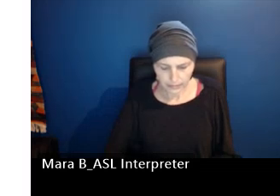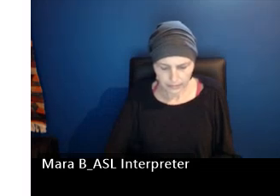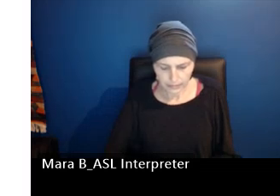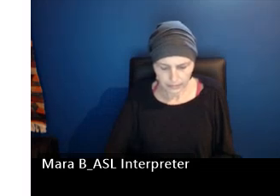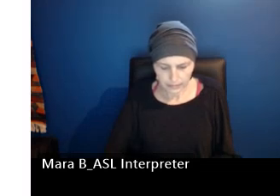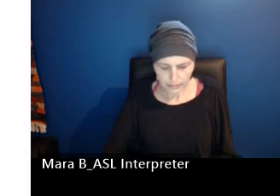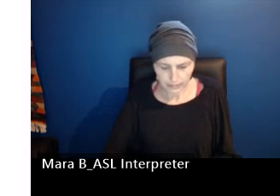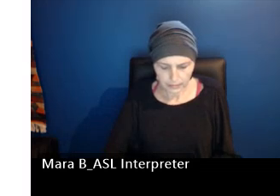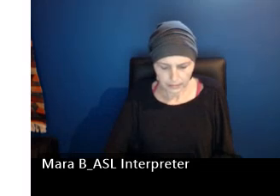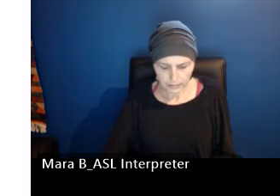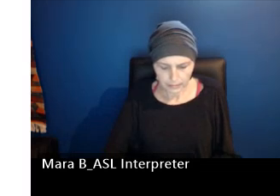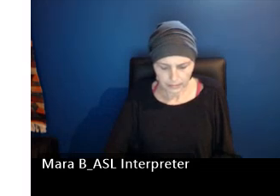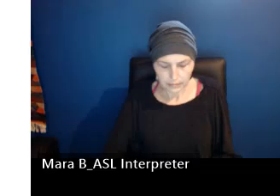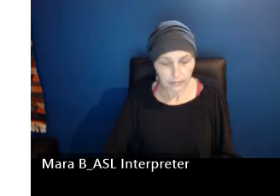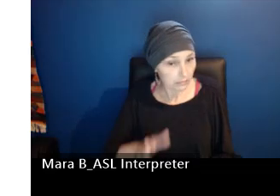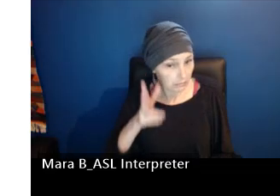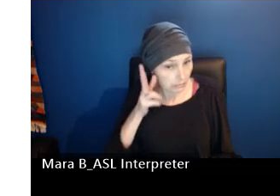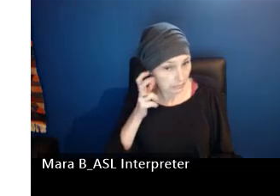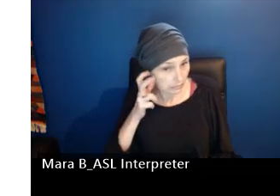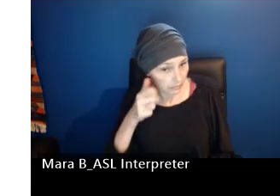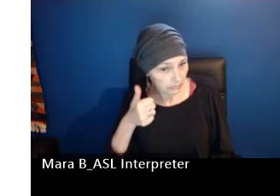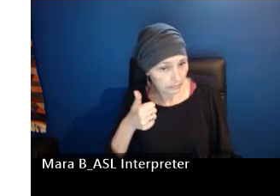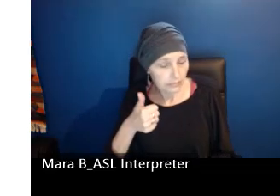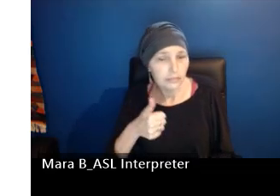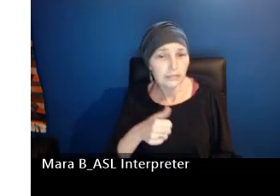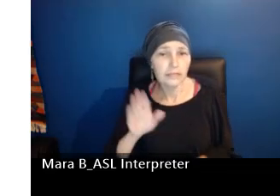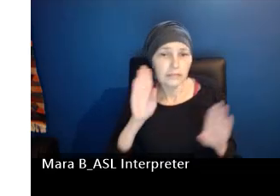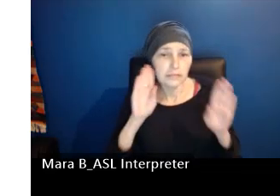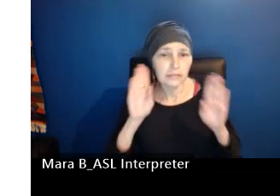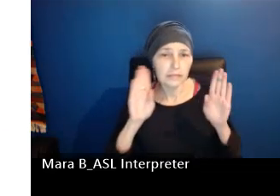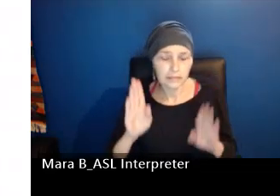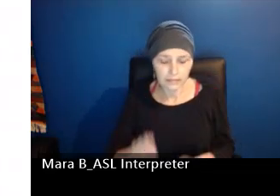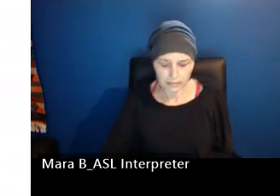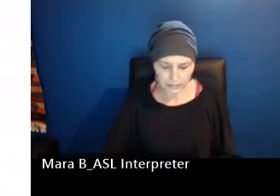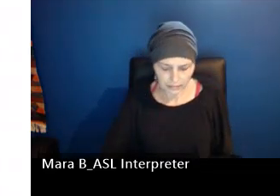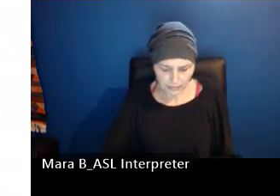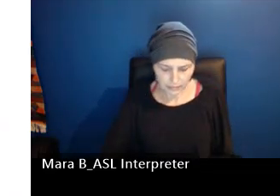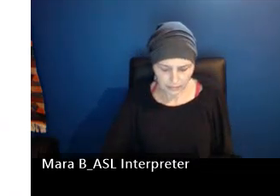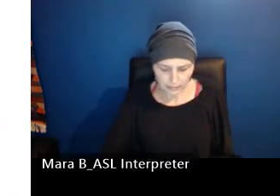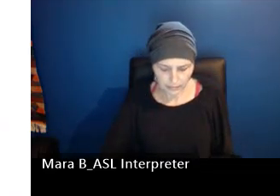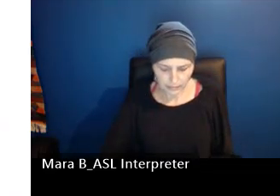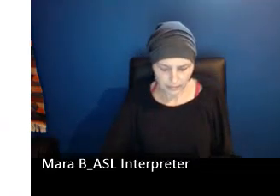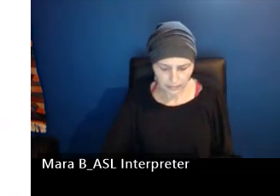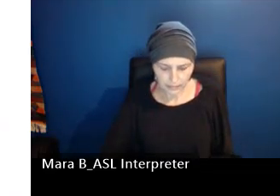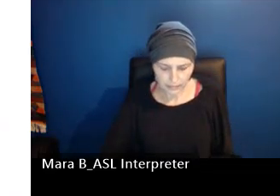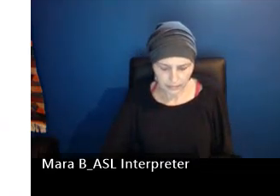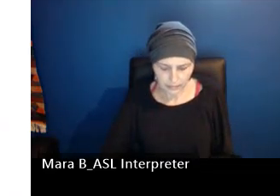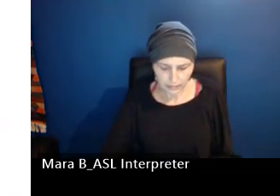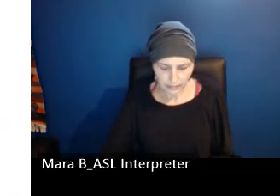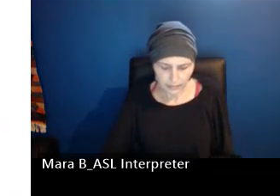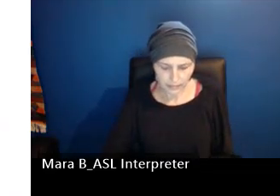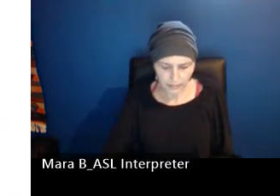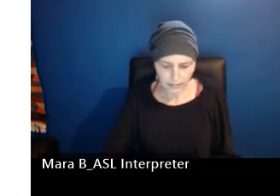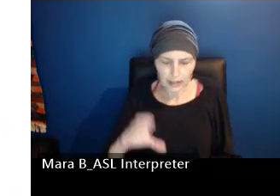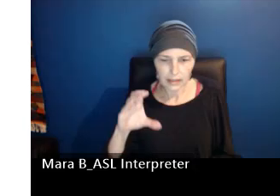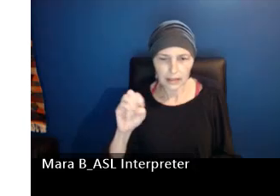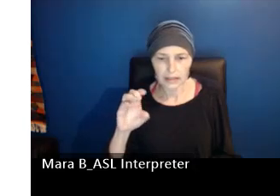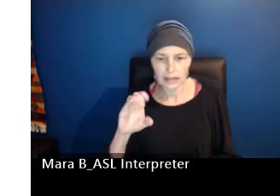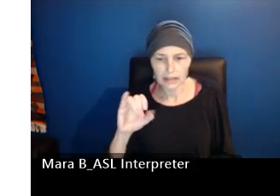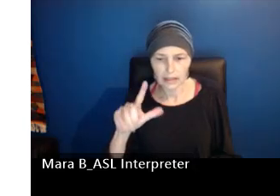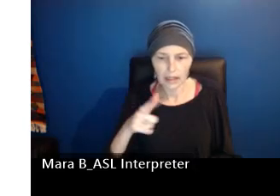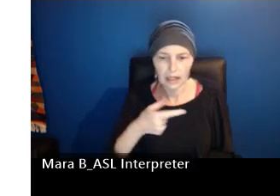Sissel. Can you hear me? Can. Yes, hi. I'm Sissel Dusen. I'm living in Lake Forest, Orange